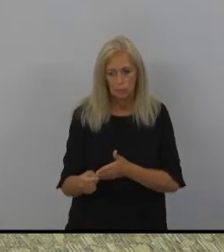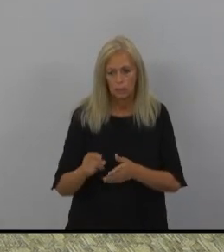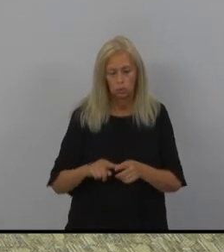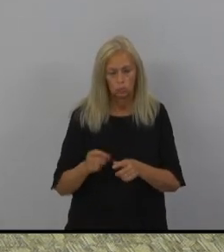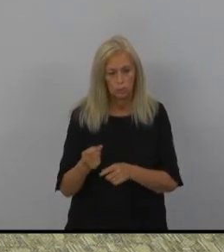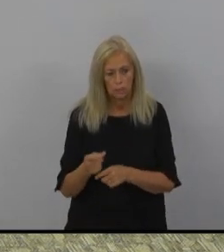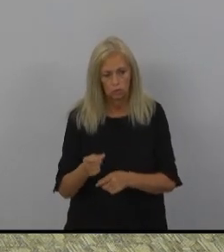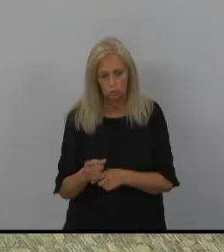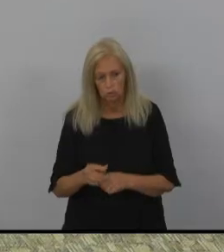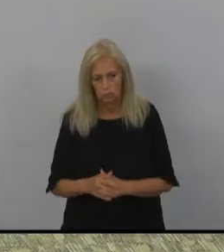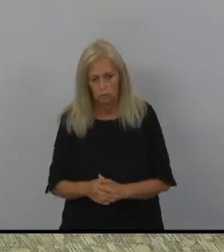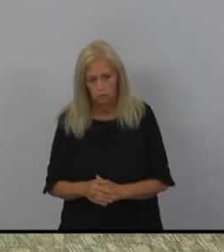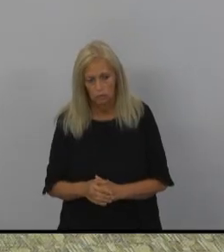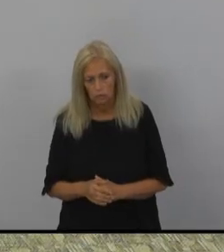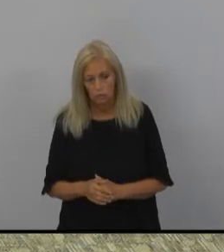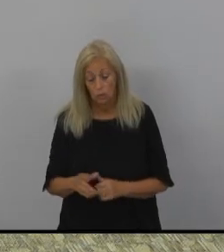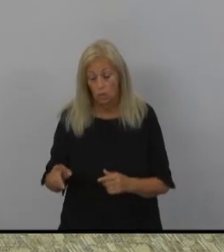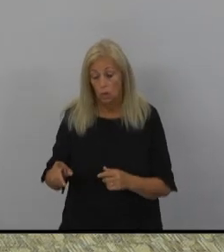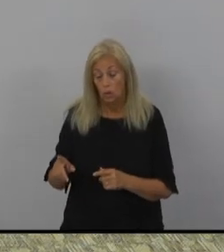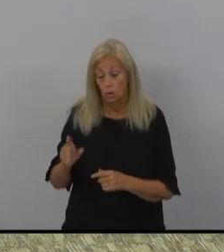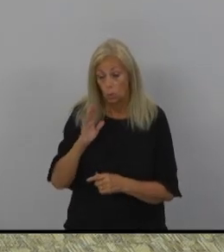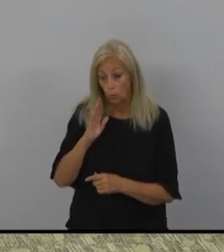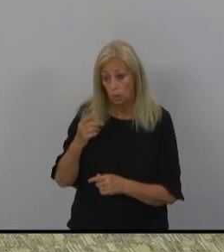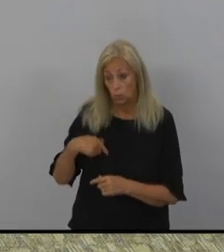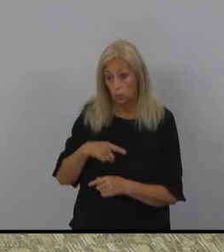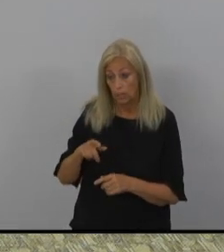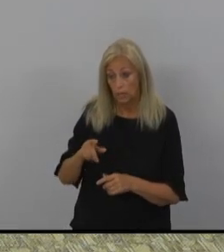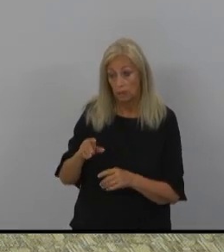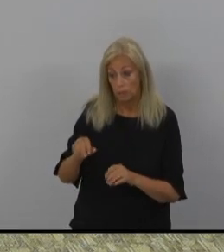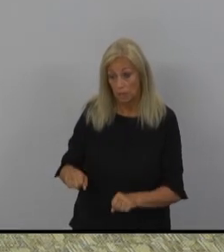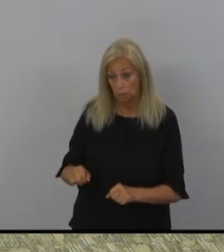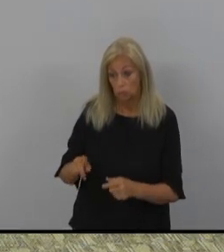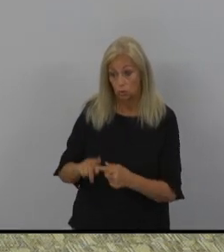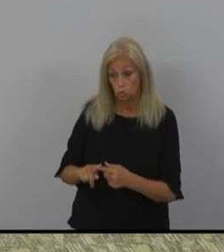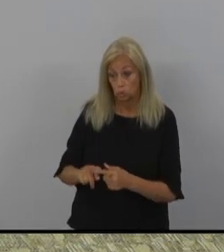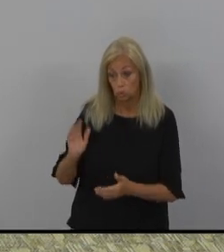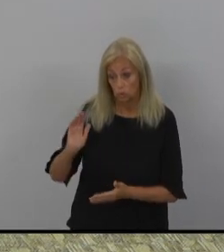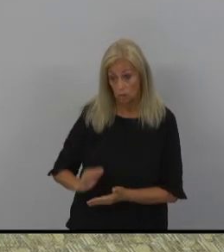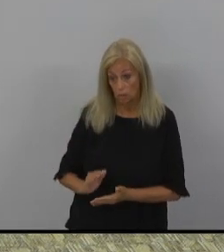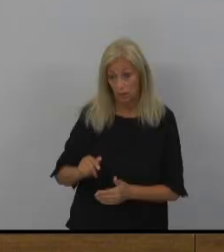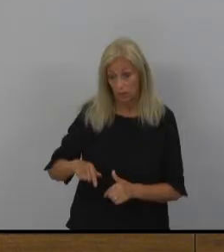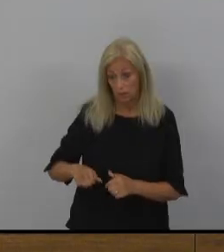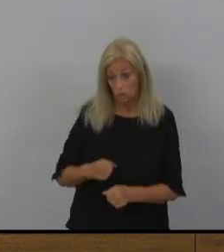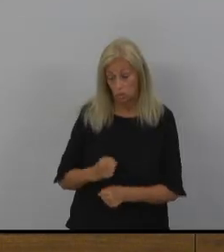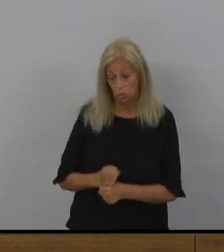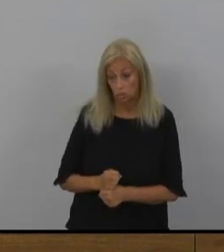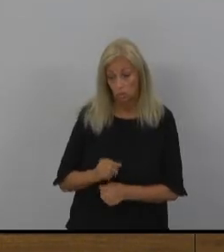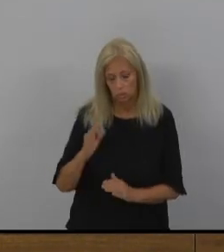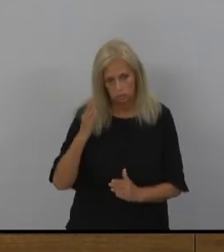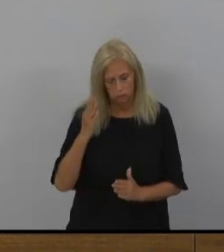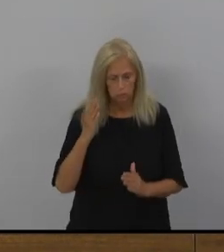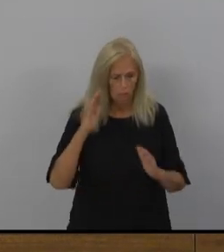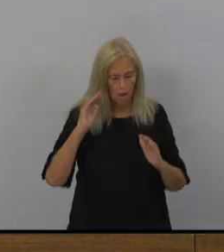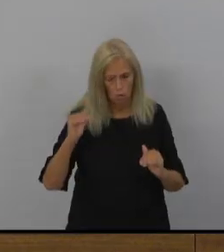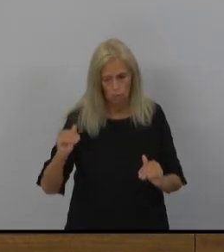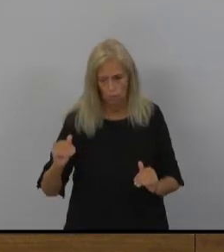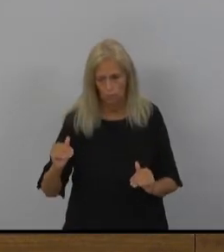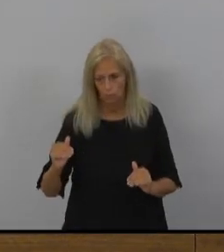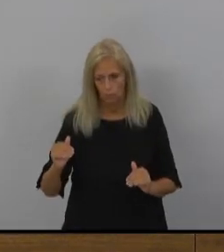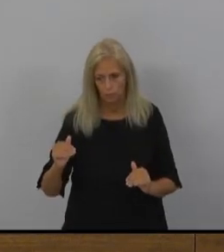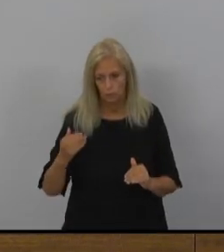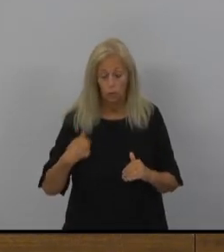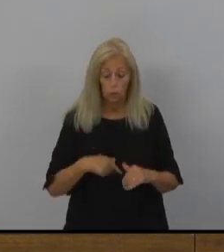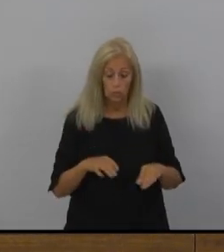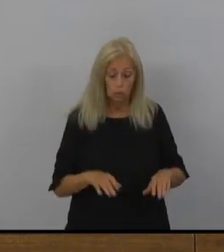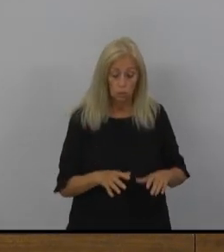year. It's the same thing. So will we be able to pull that down this year to I'm within? hoping so. I mean,